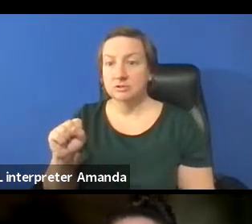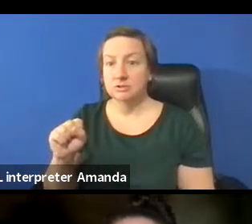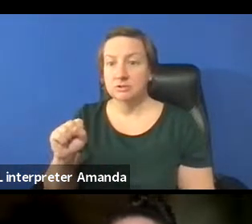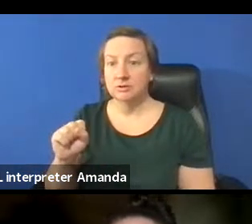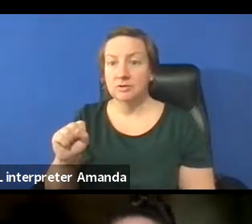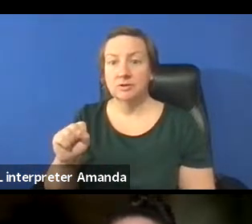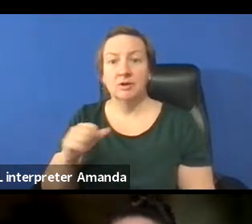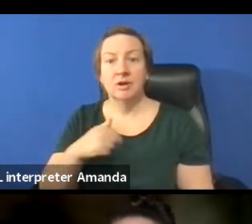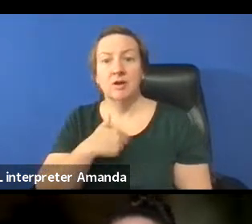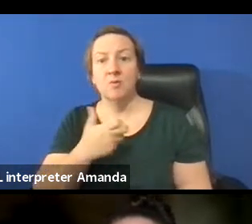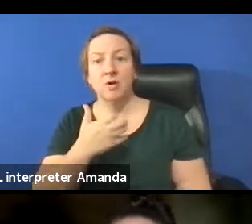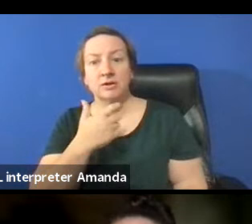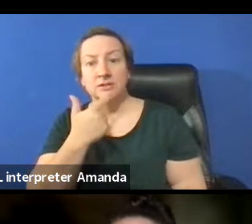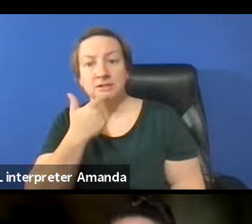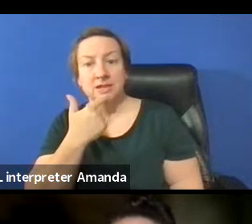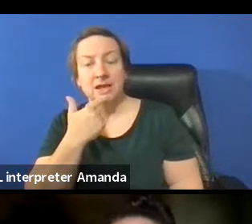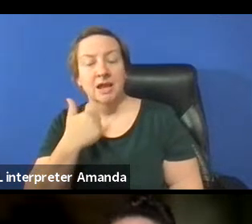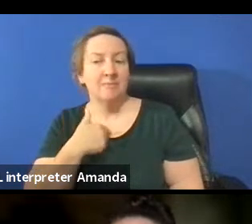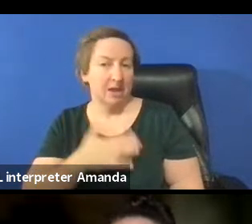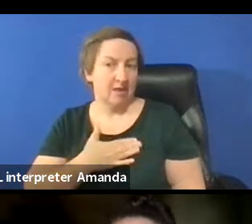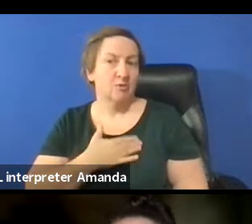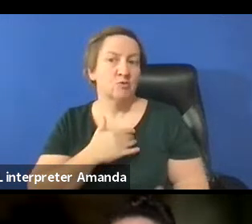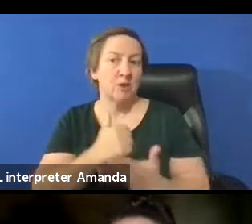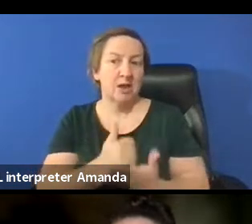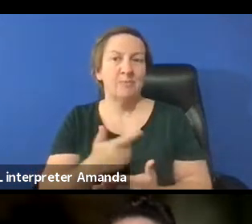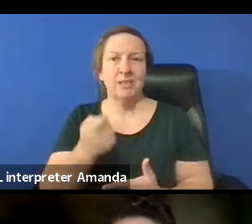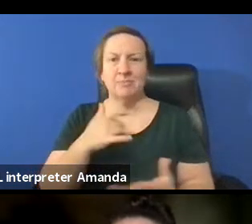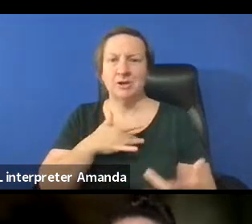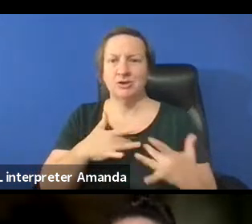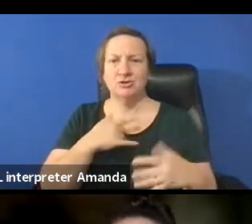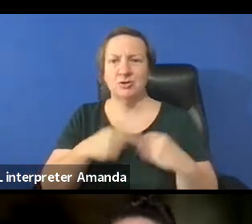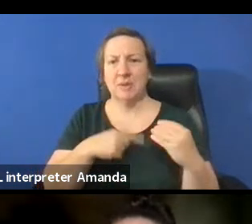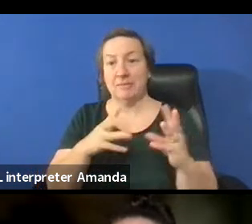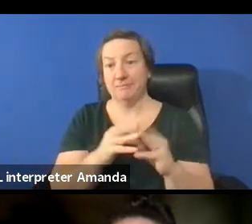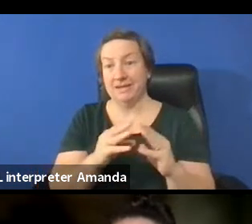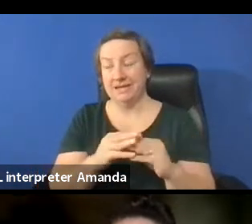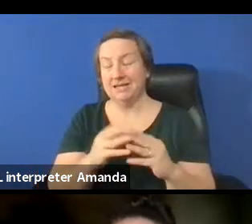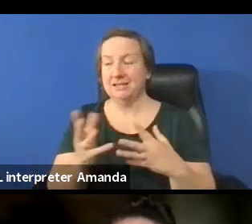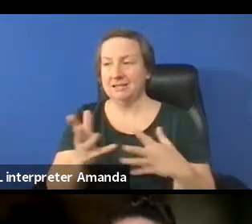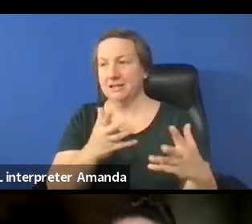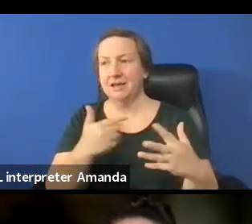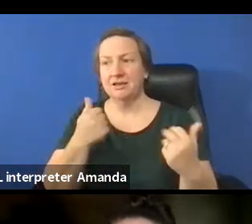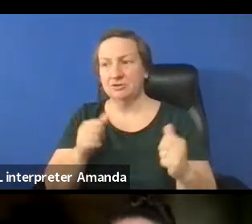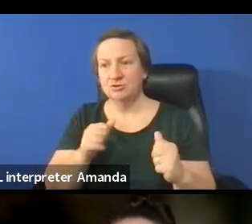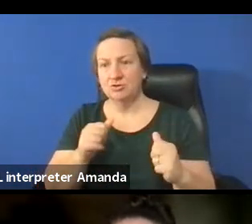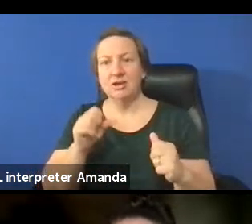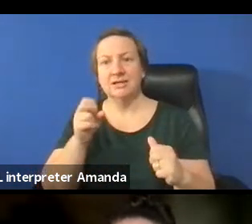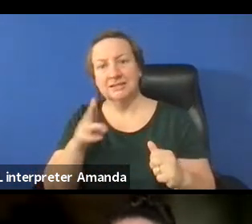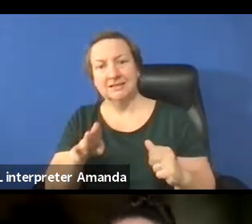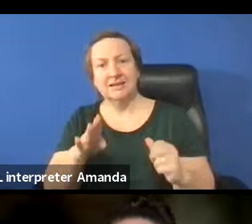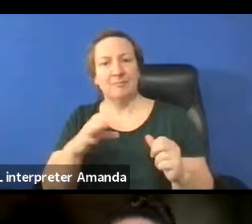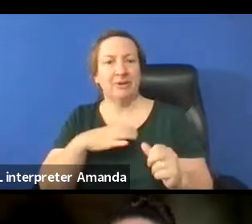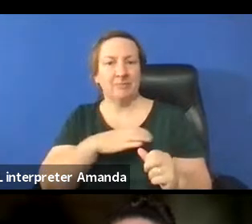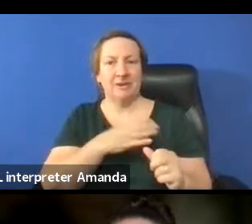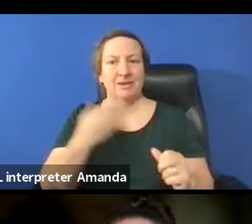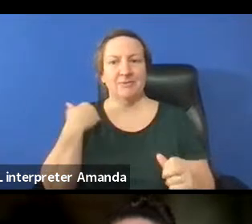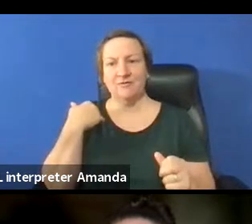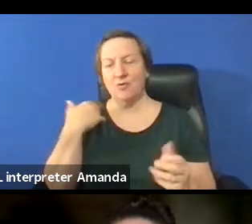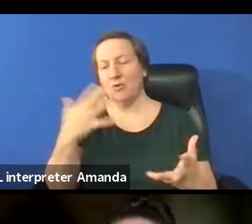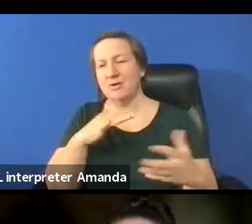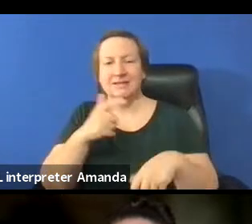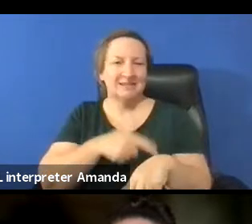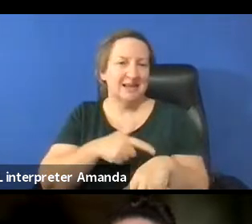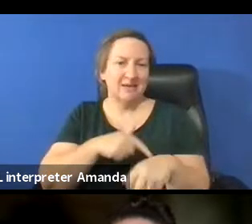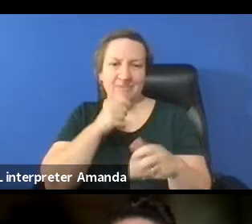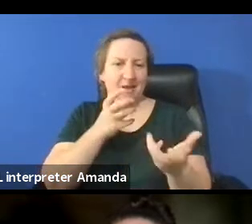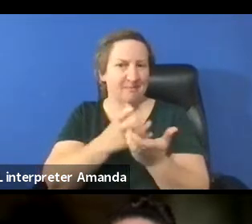I was gonna say I'm happy to help. I'm a little concerned about the meetings. Like I was trying to be on a subcommittee before, and then it just doesn't, like, the time doesn't